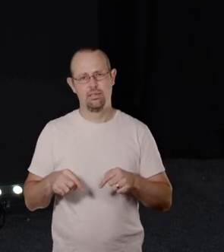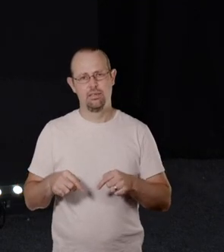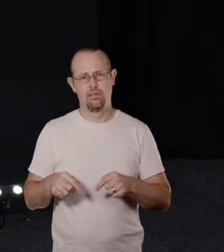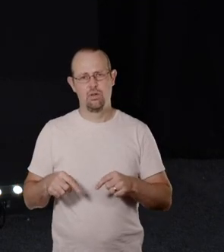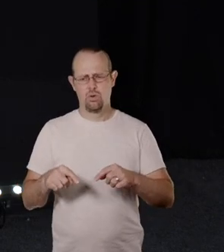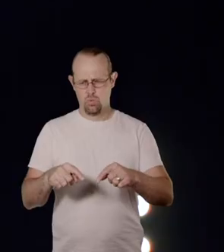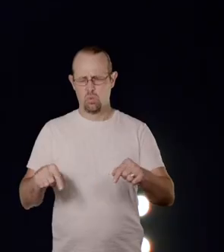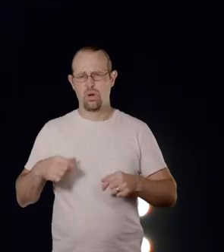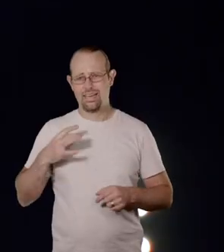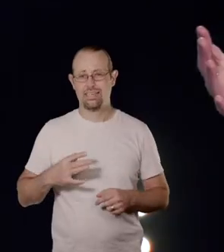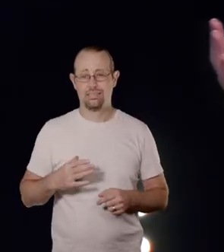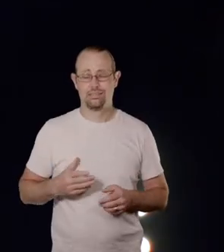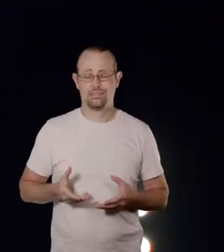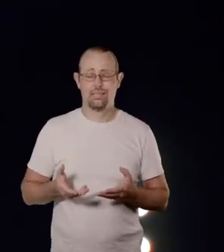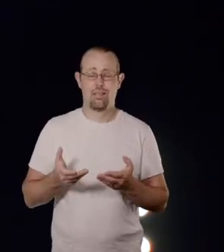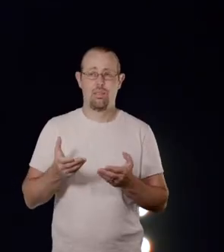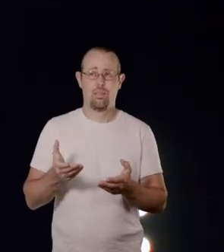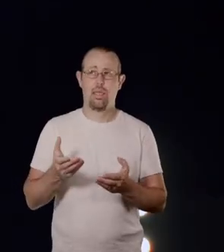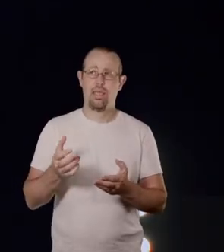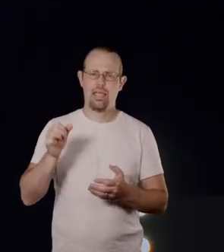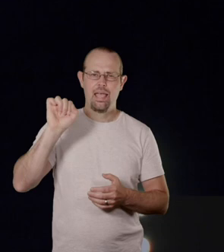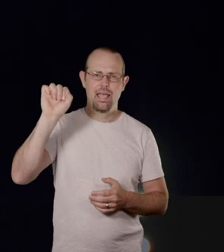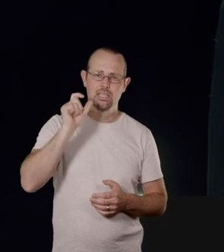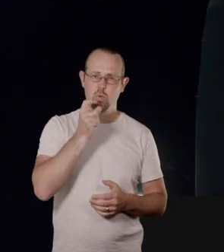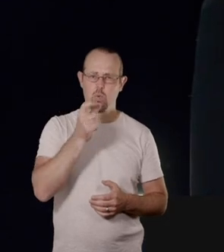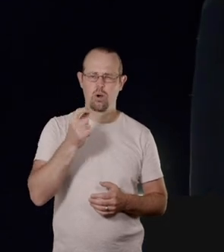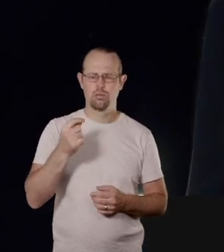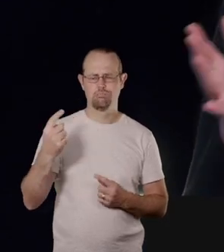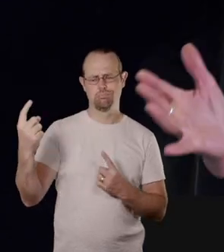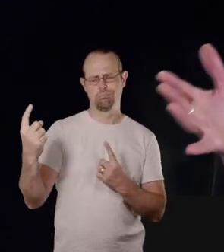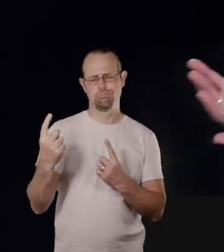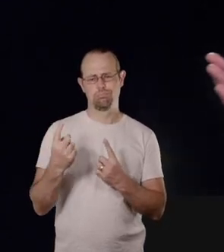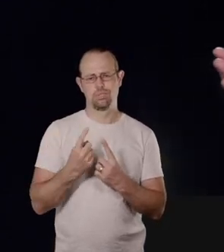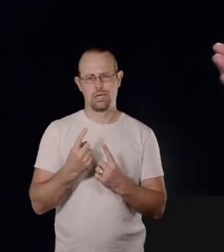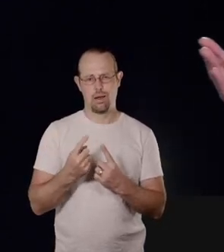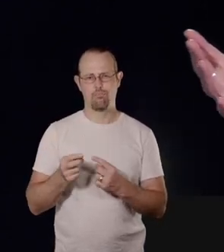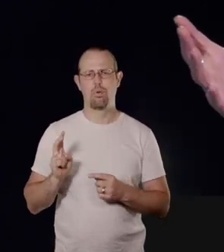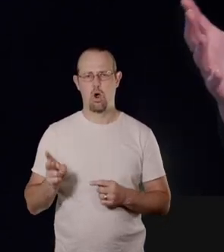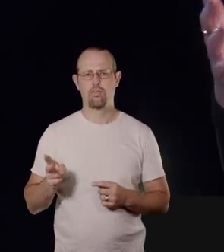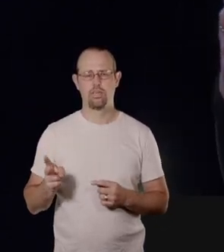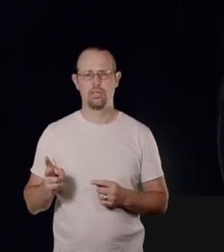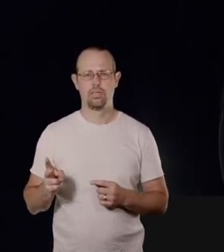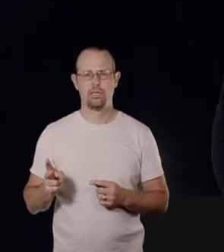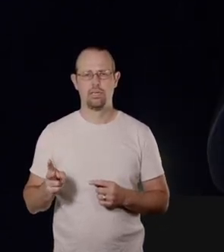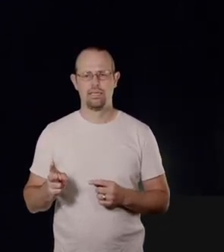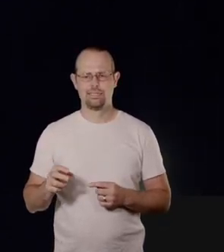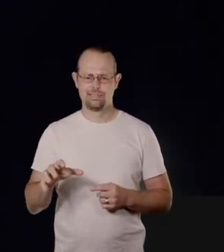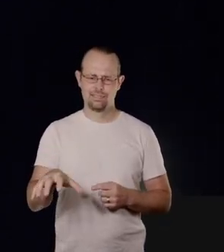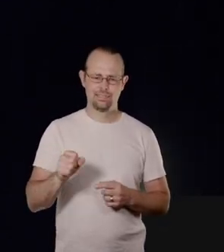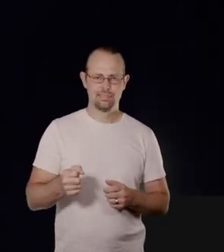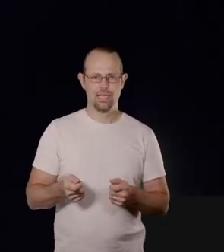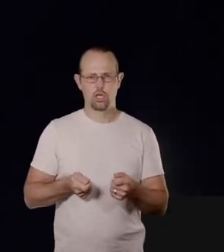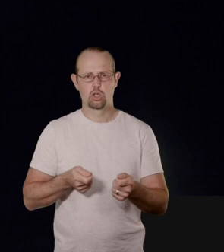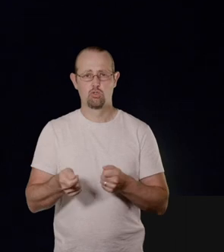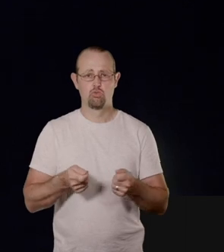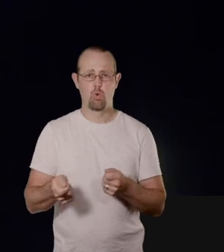the house. We need to let the word come in regularly to take over, to take authority,